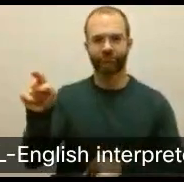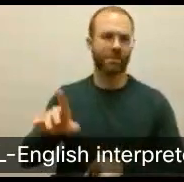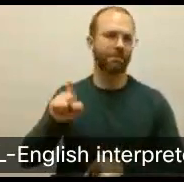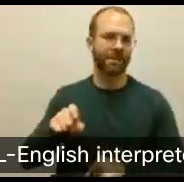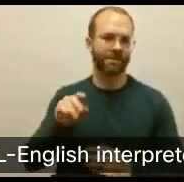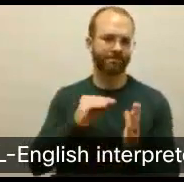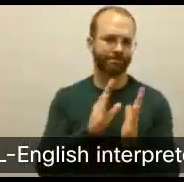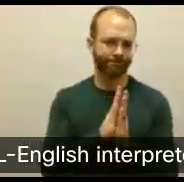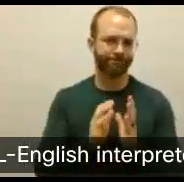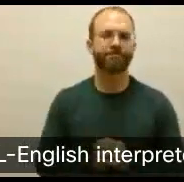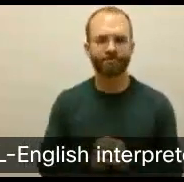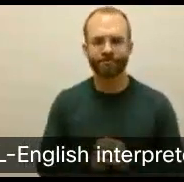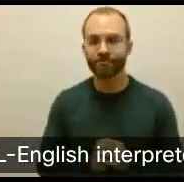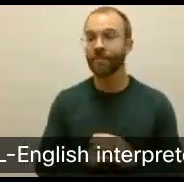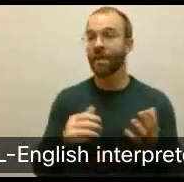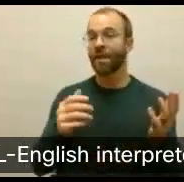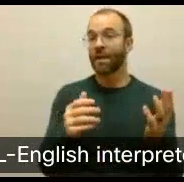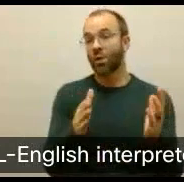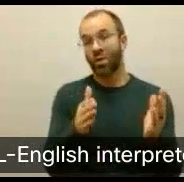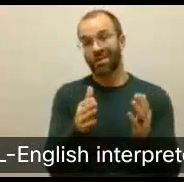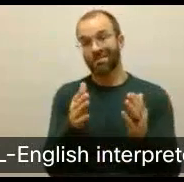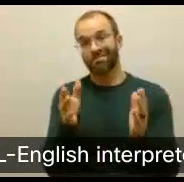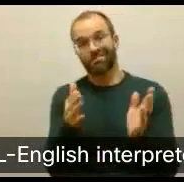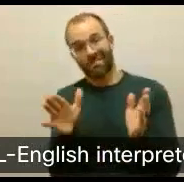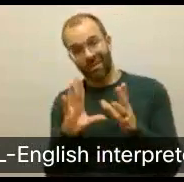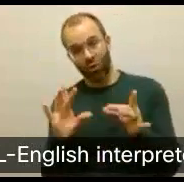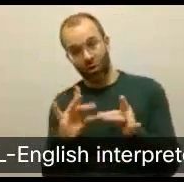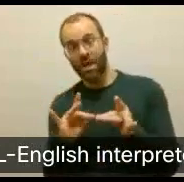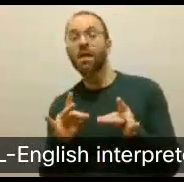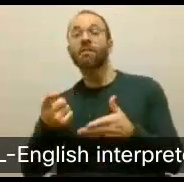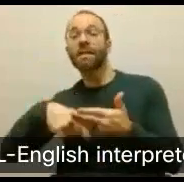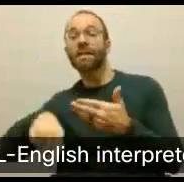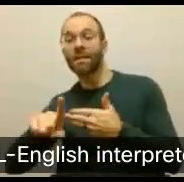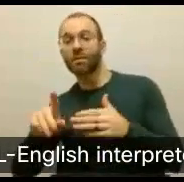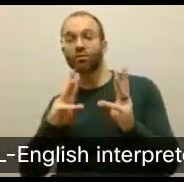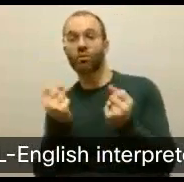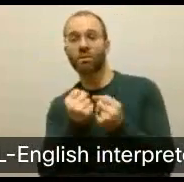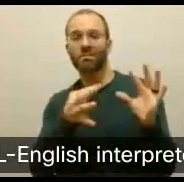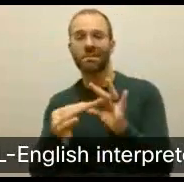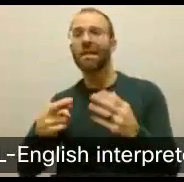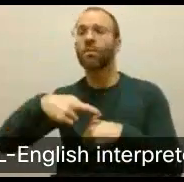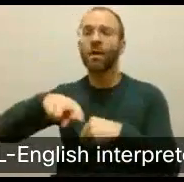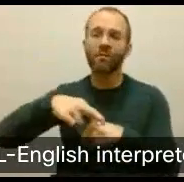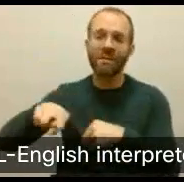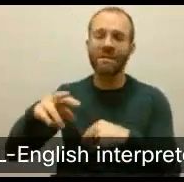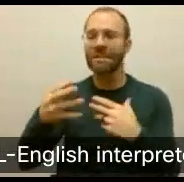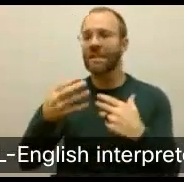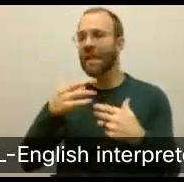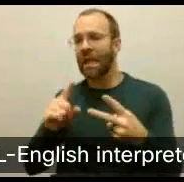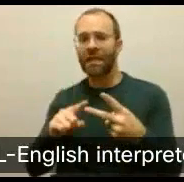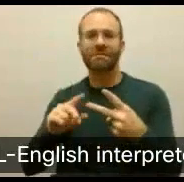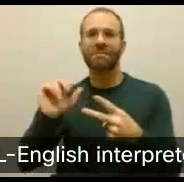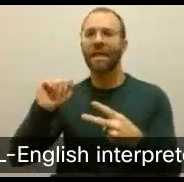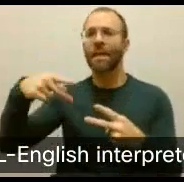As a side note, next week in our workshop, we will be doing a workshop on referencing and citing sources using the